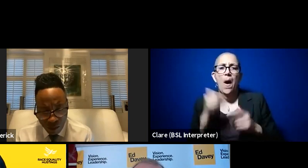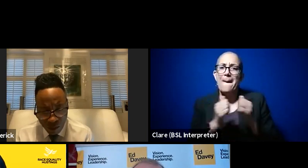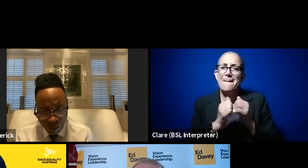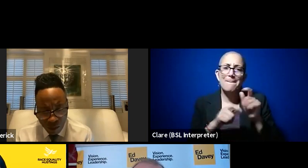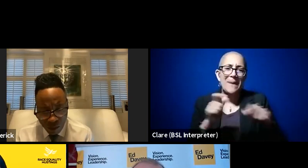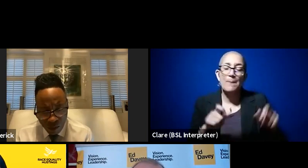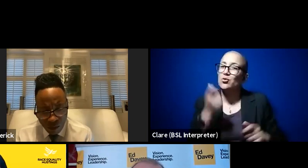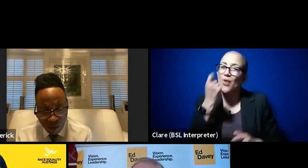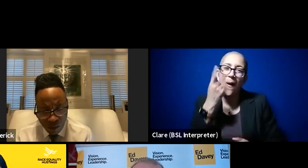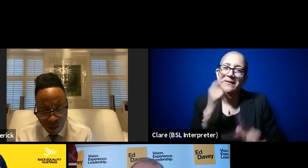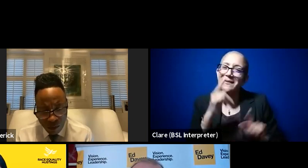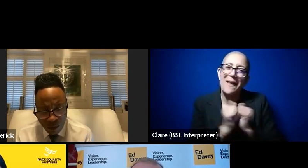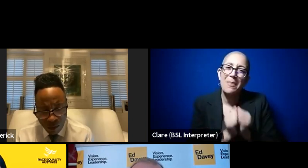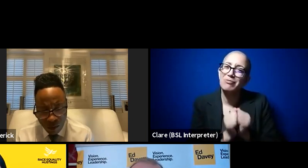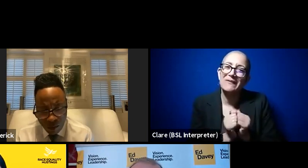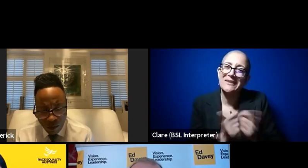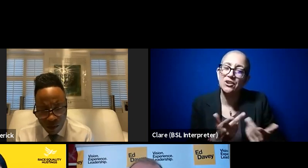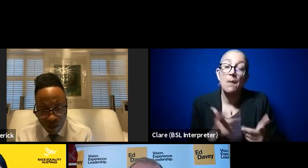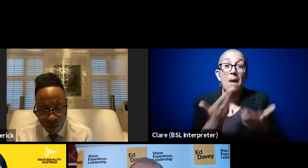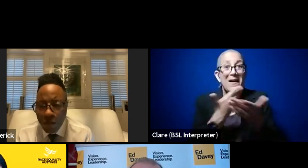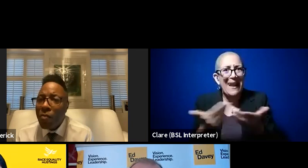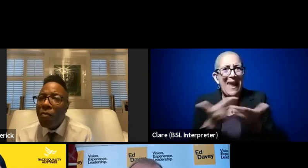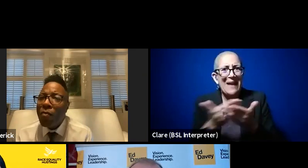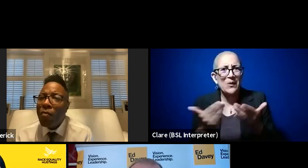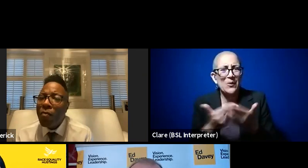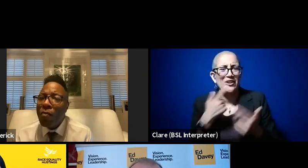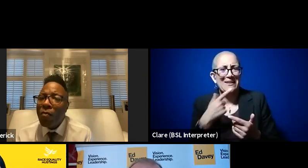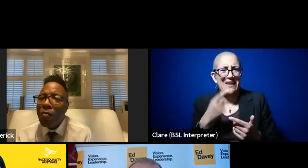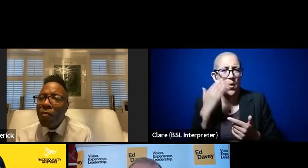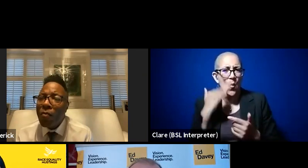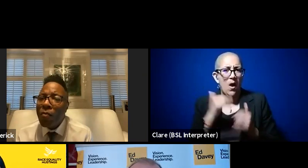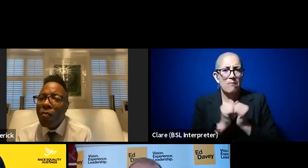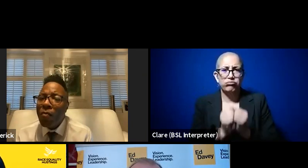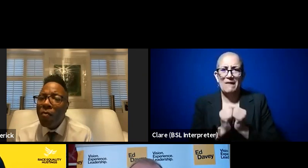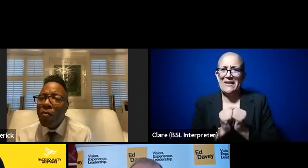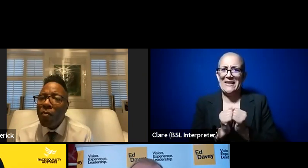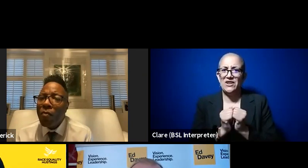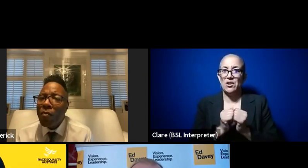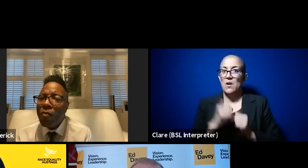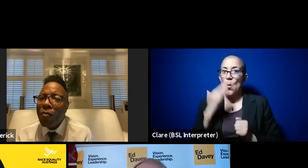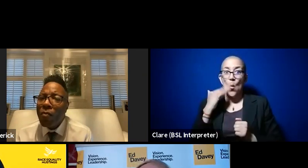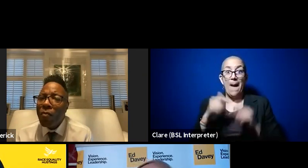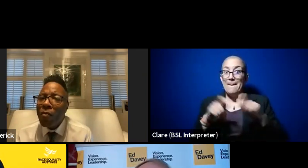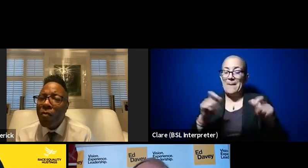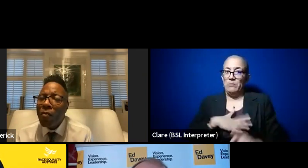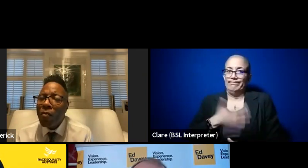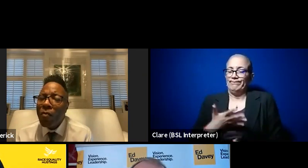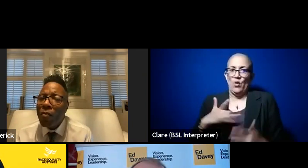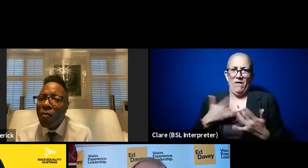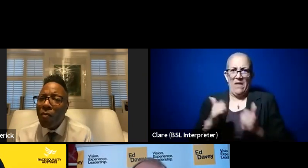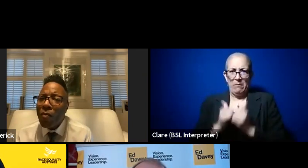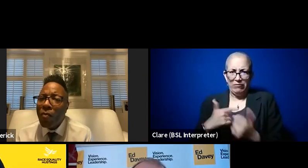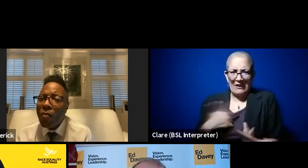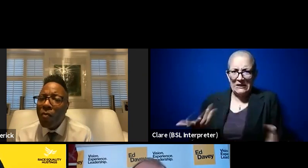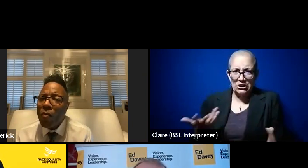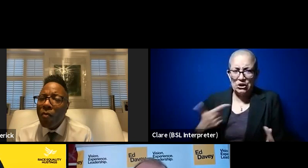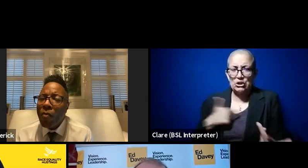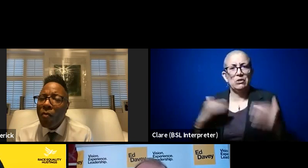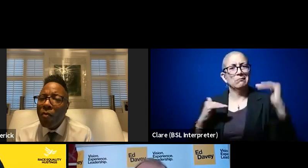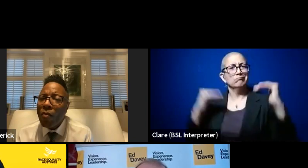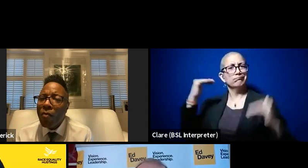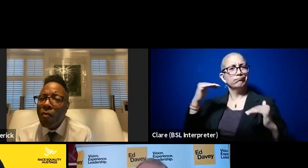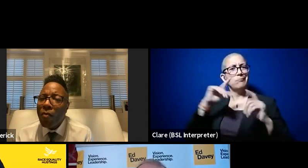they are. But as a language, a lot of people would say white privilege goes down quite badly with white people who don't feel at all privileged because of social class